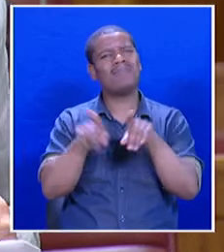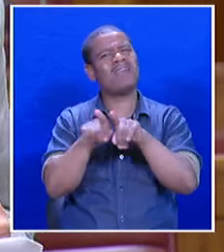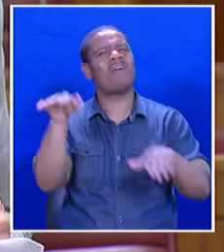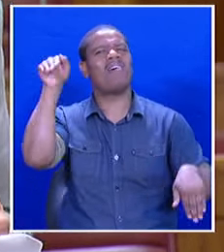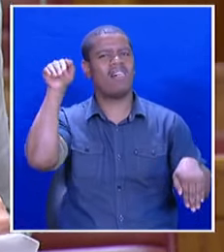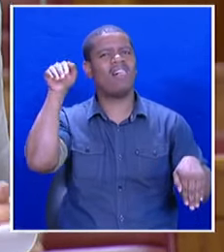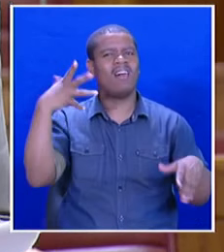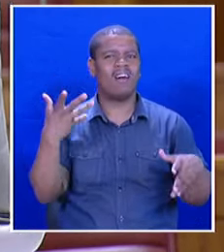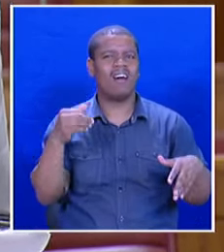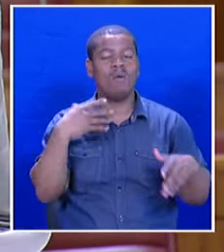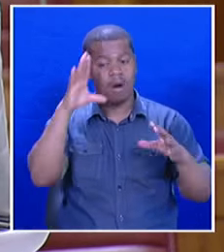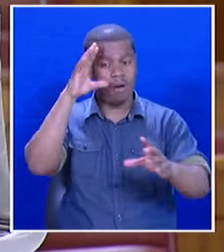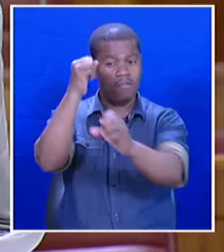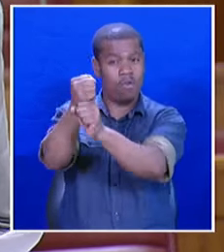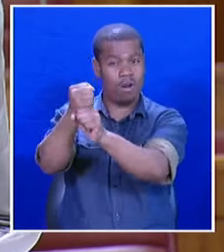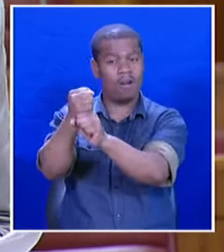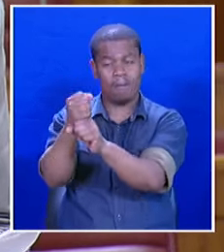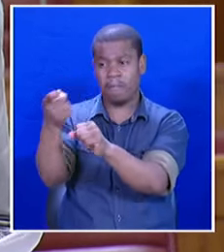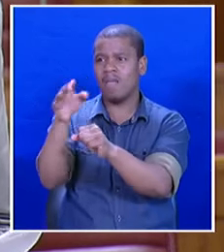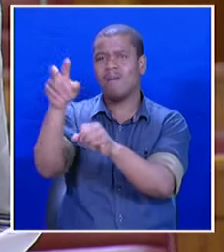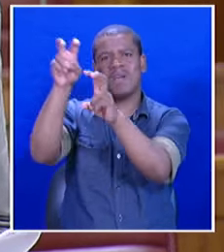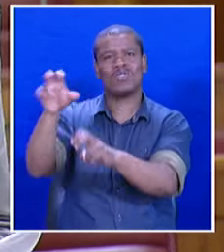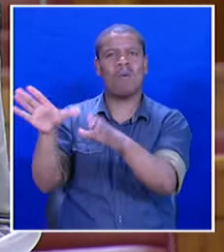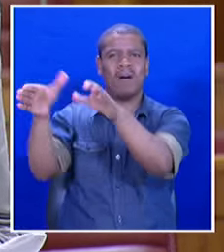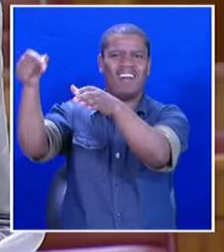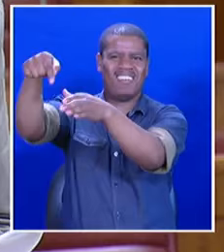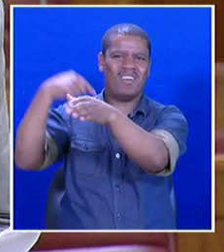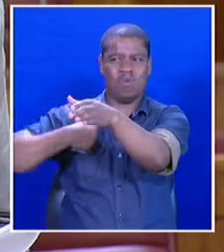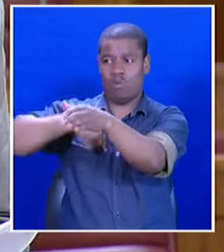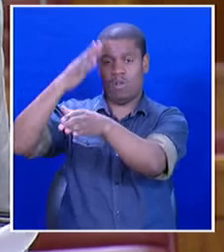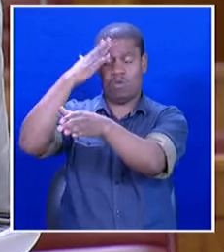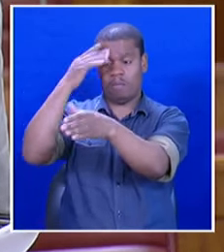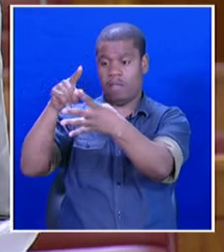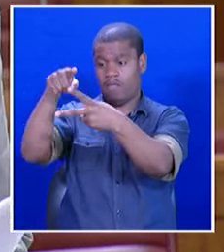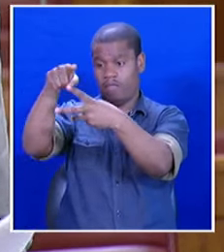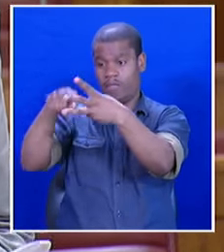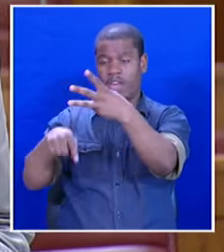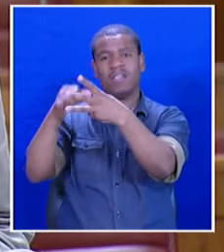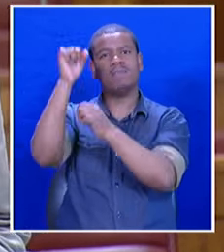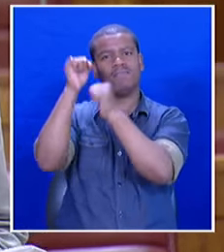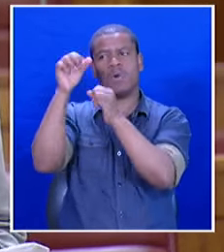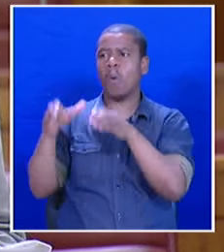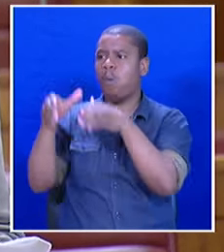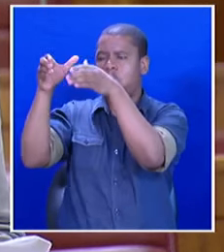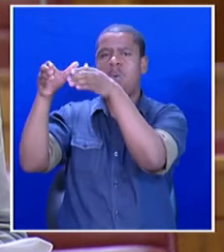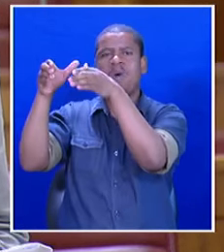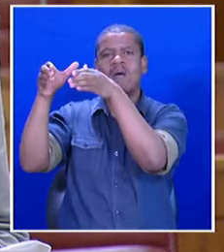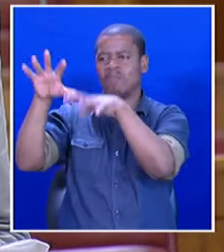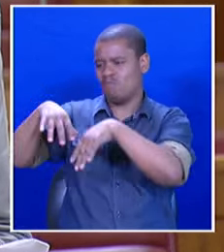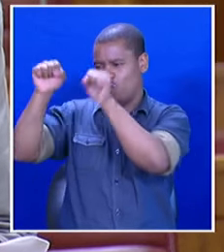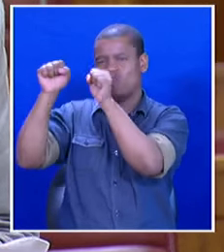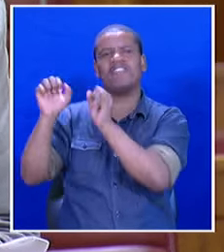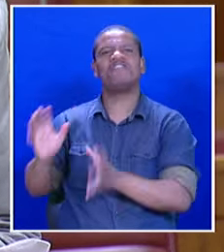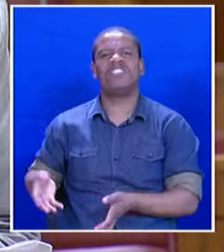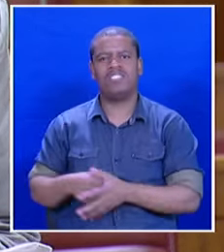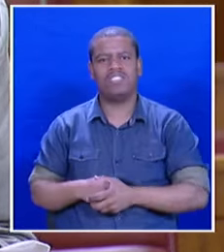only concentrating on the performance of Eskom. And we do know that a third of Eskom's generation is offline.